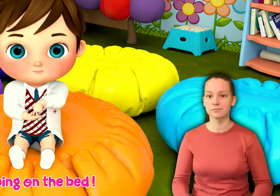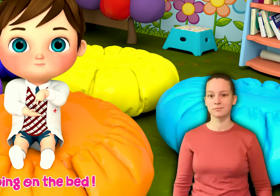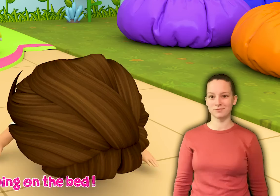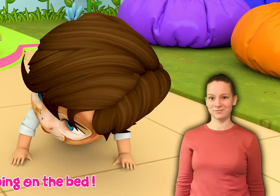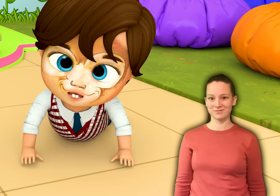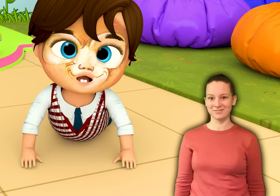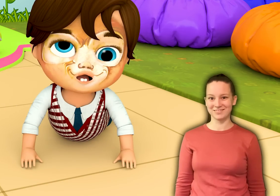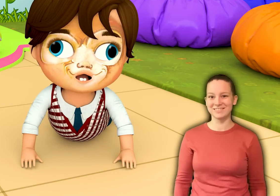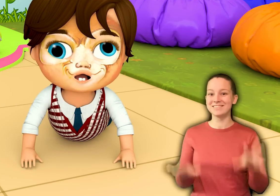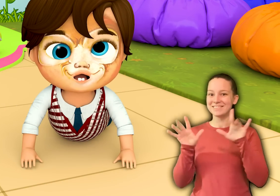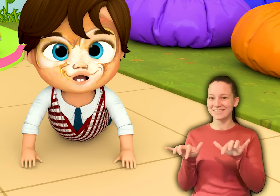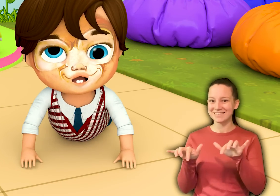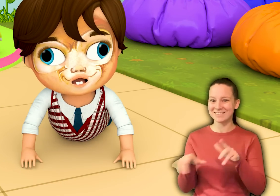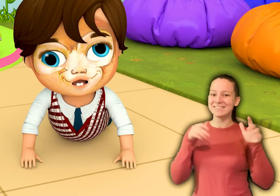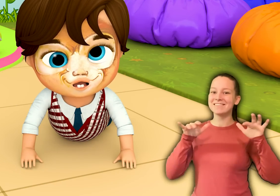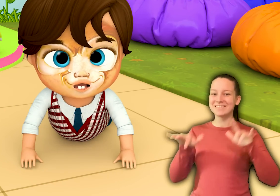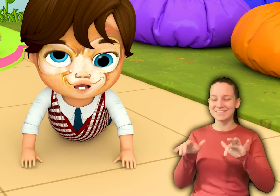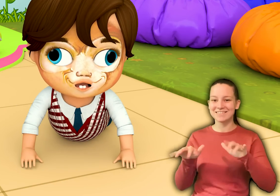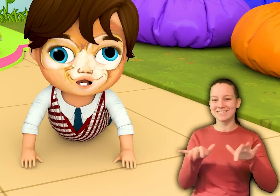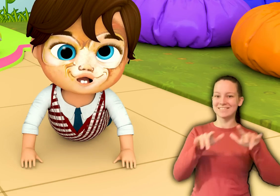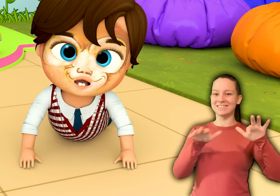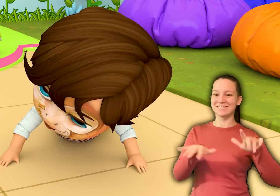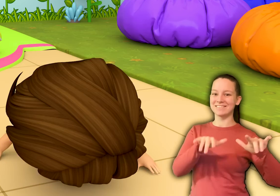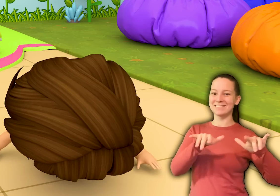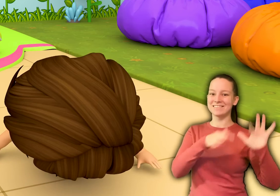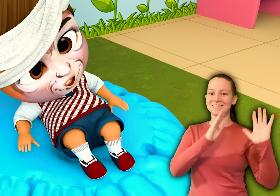on the bed